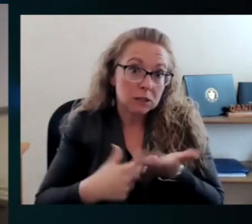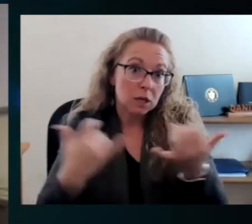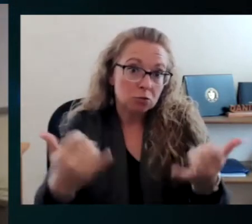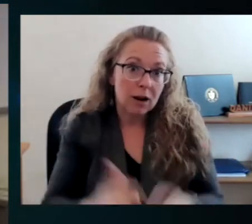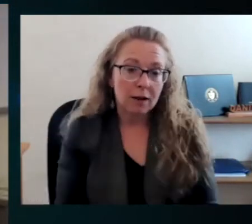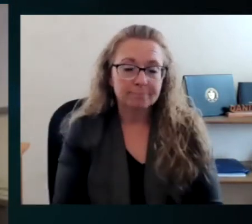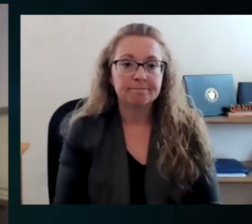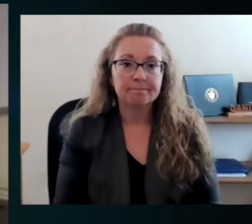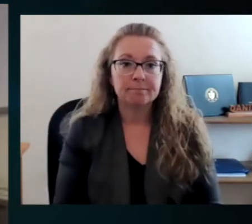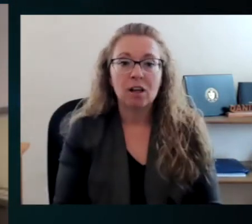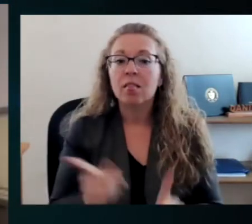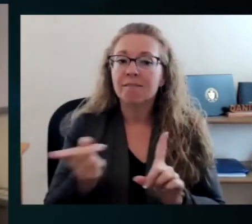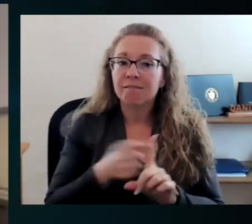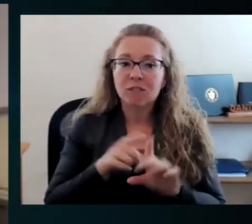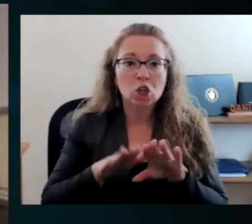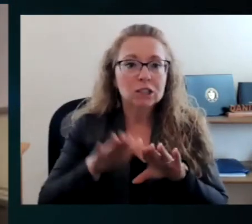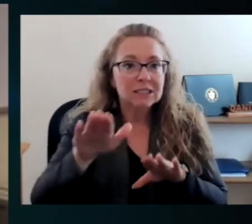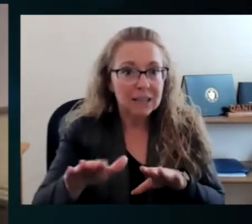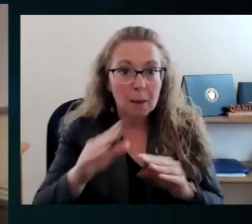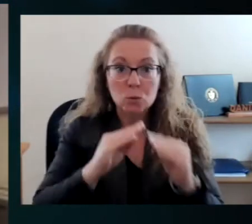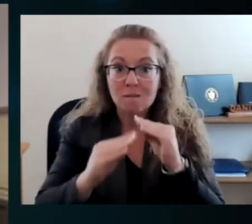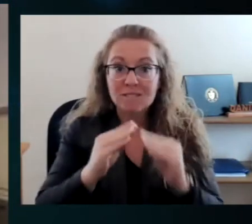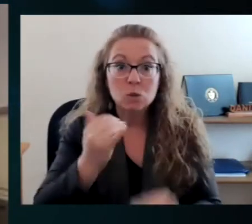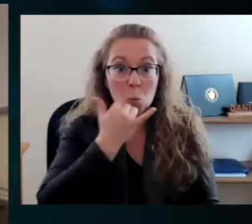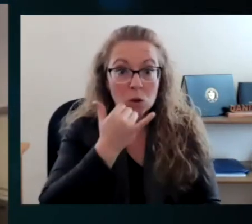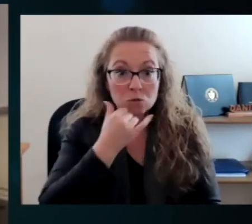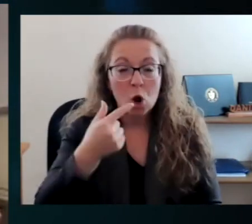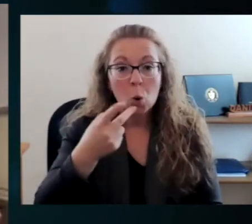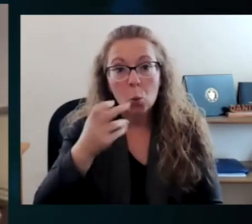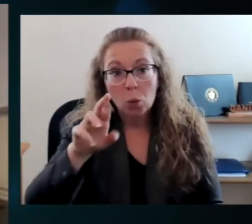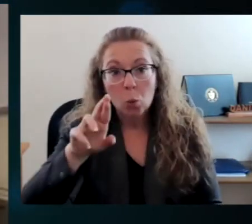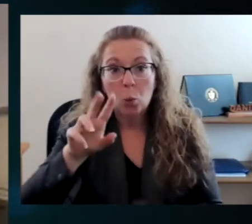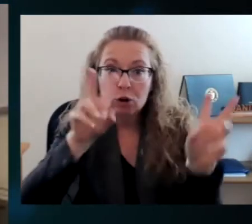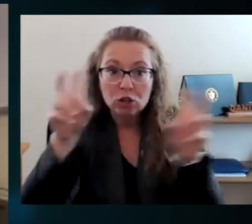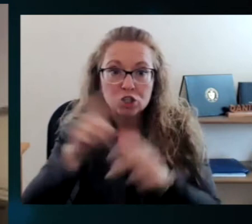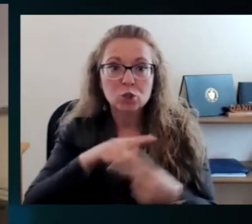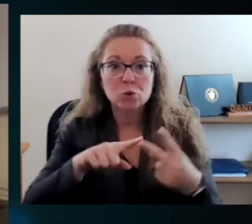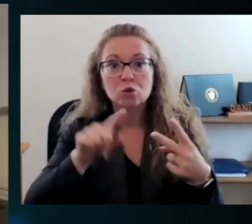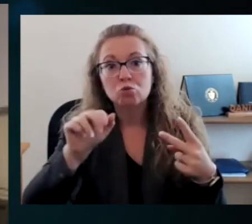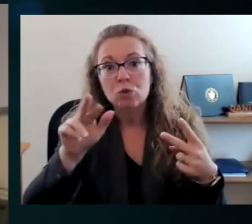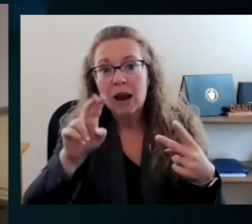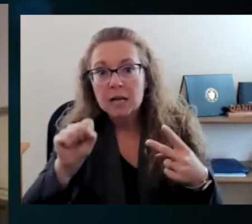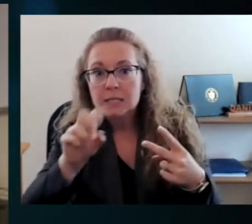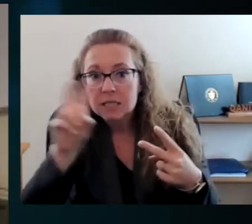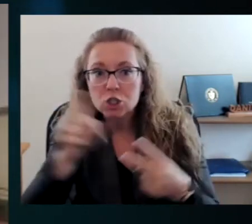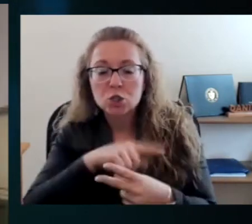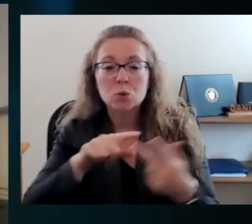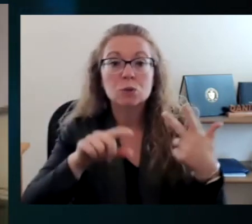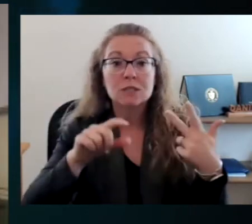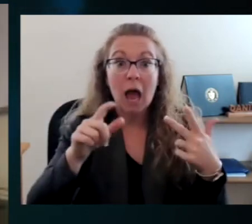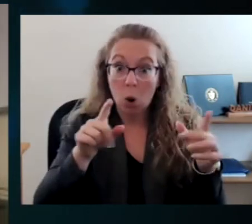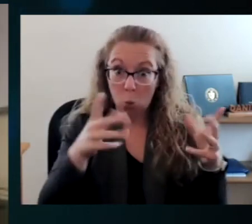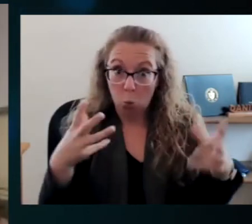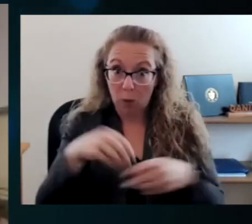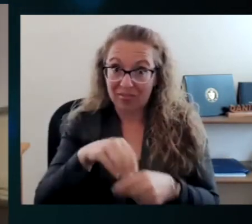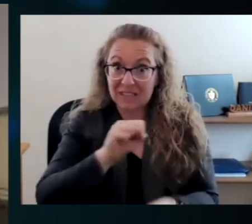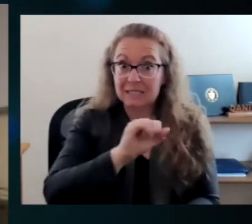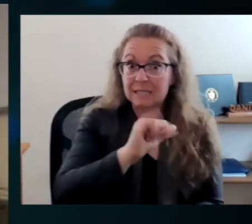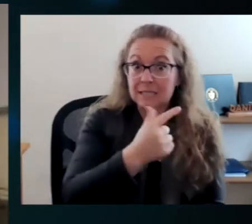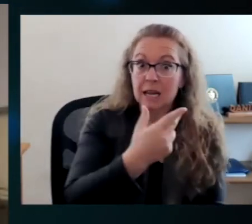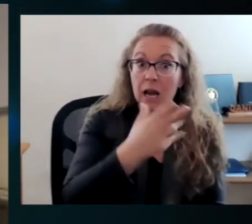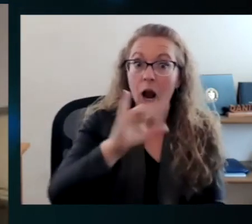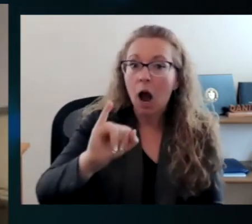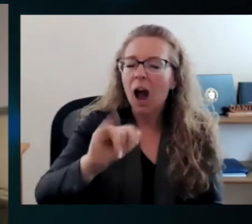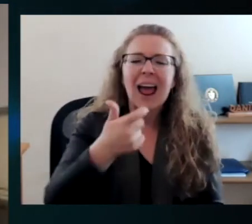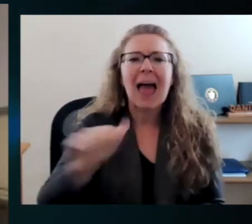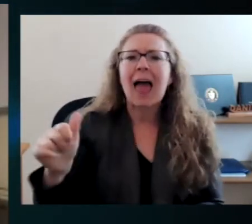in fixing what's wrong with queer issues, trans issues, gender issues in SIGCHI, as with any space, is